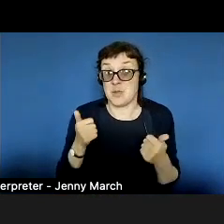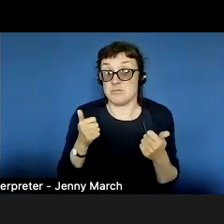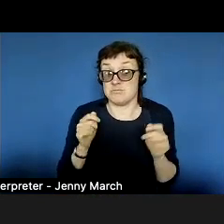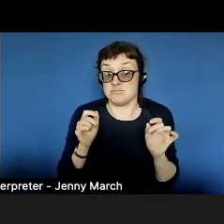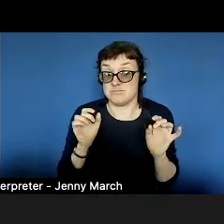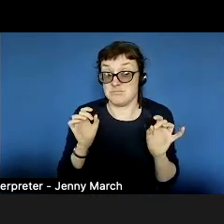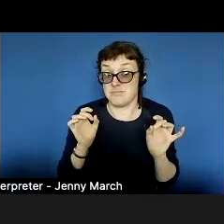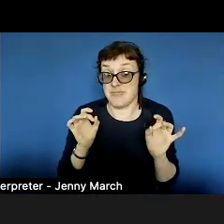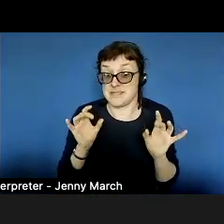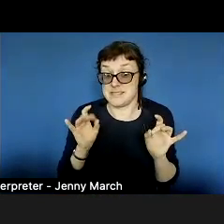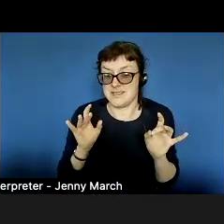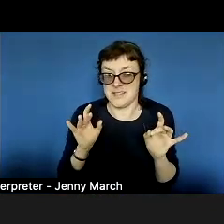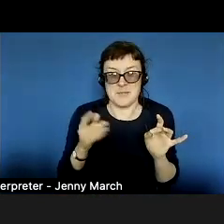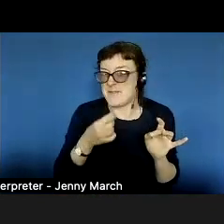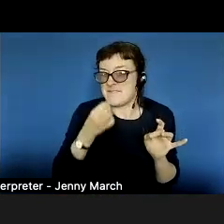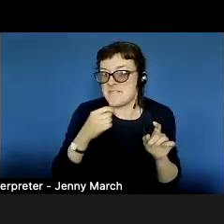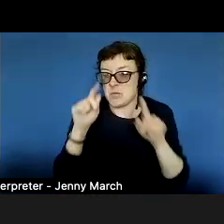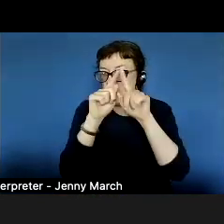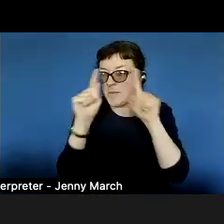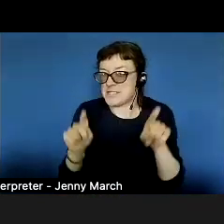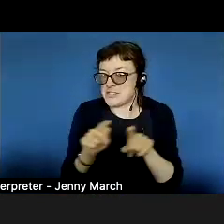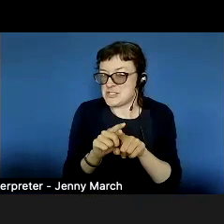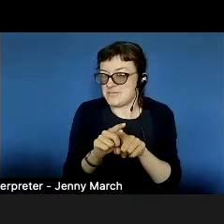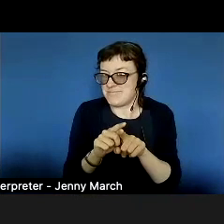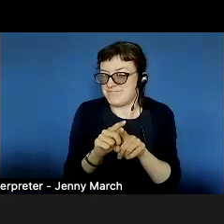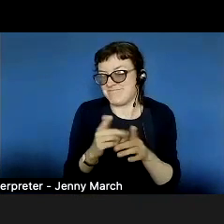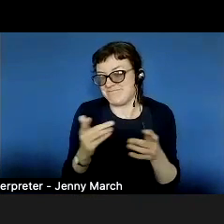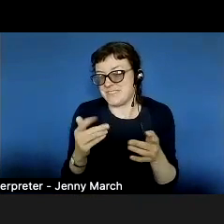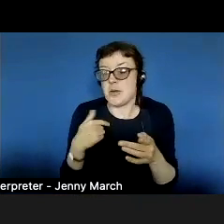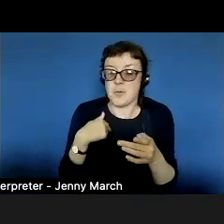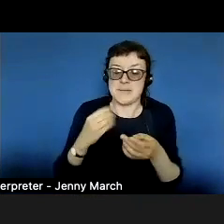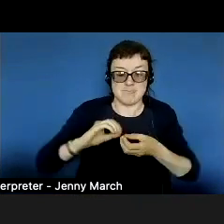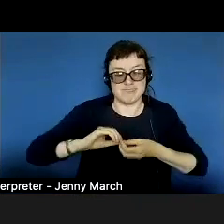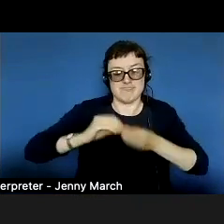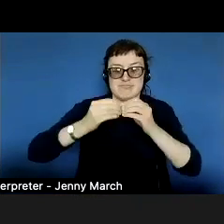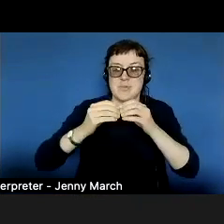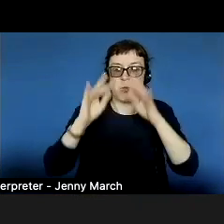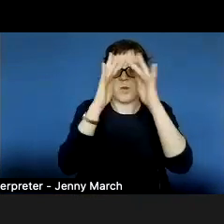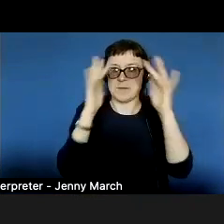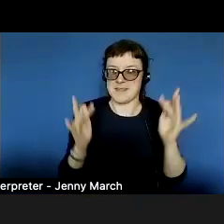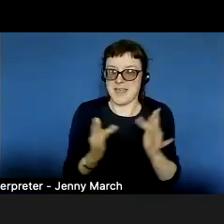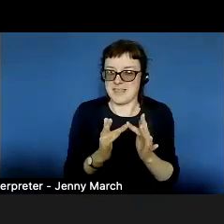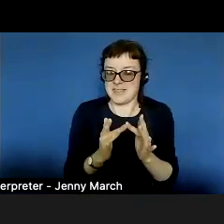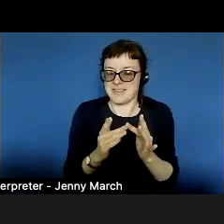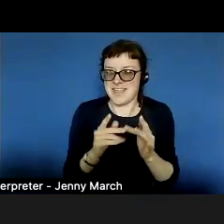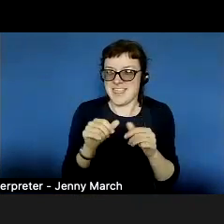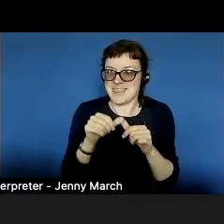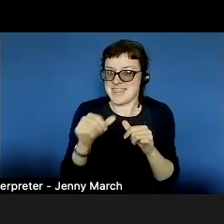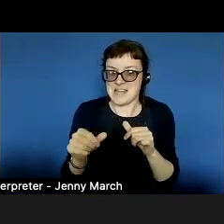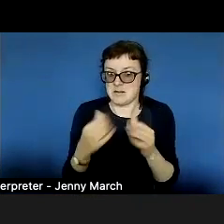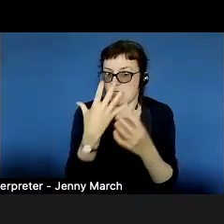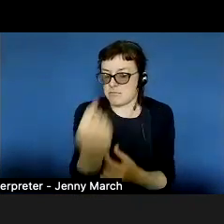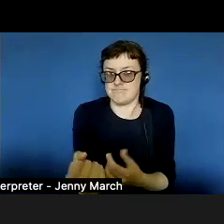mean, also I didn't put many images on here because so we kind of made a website, didn't we, at the end? You'll know more about this, Kate. And then it disappeared